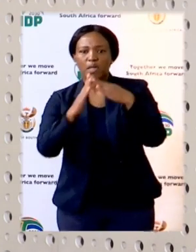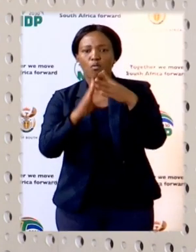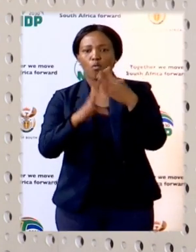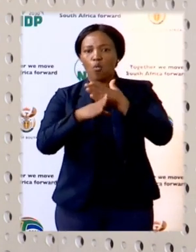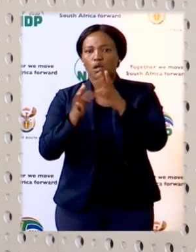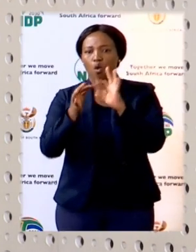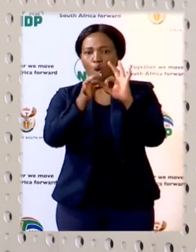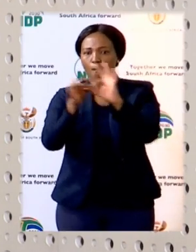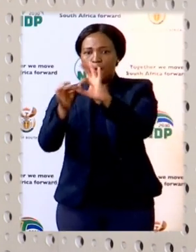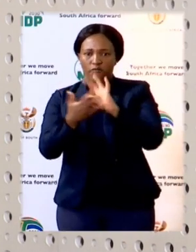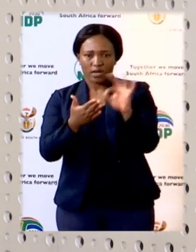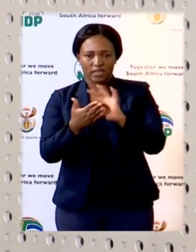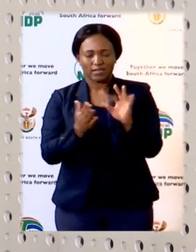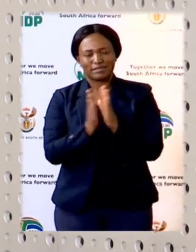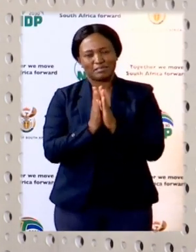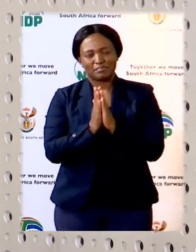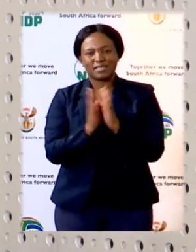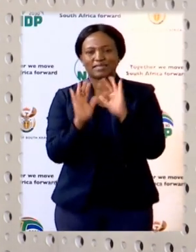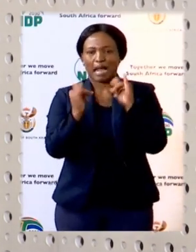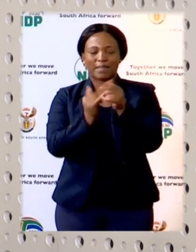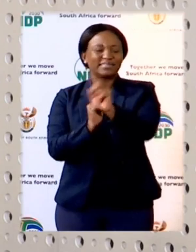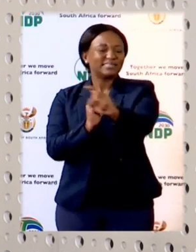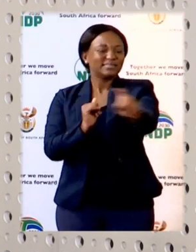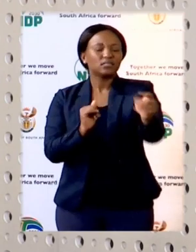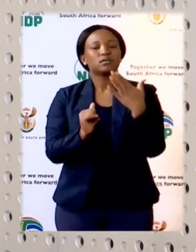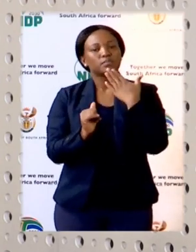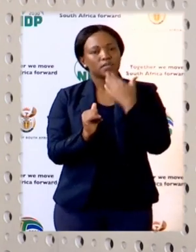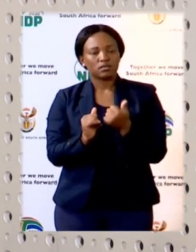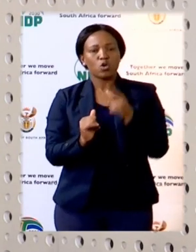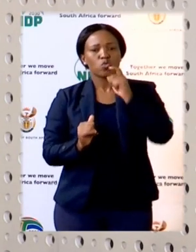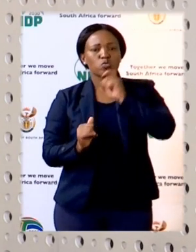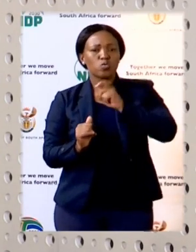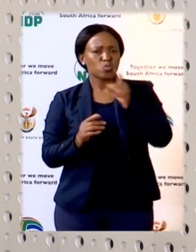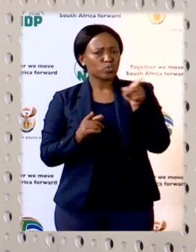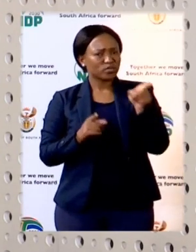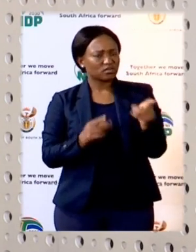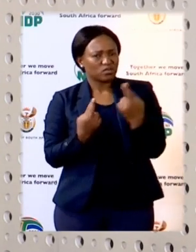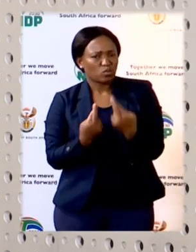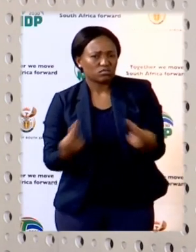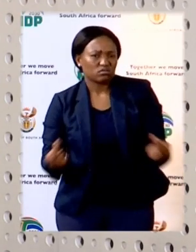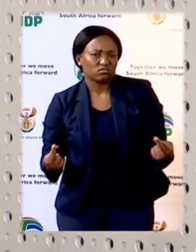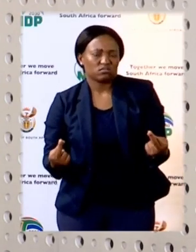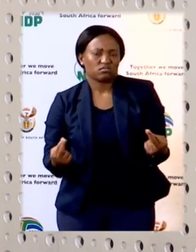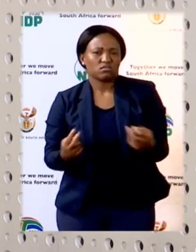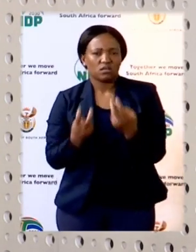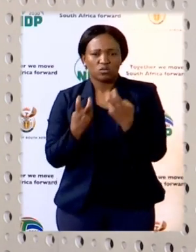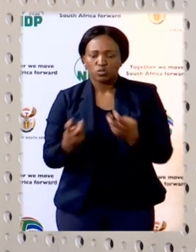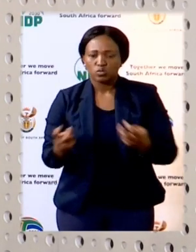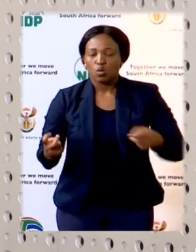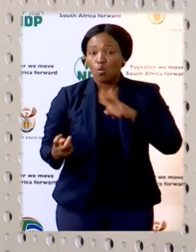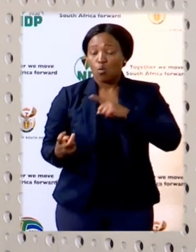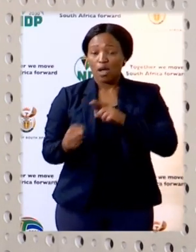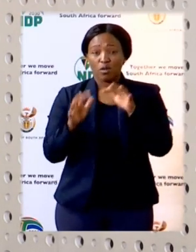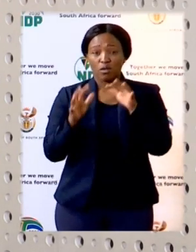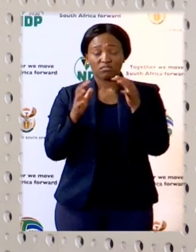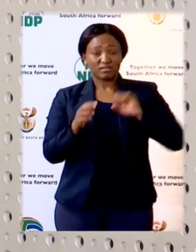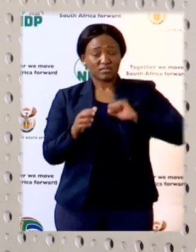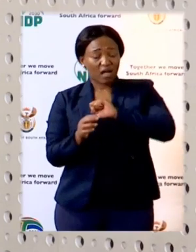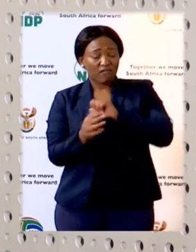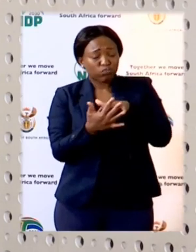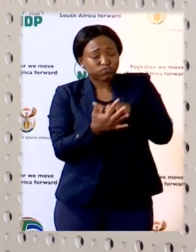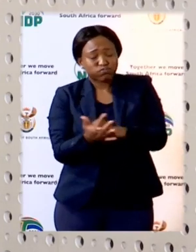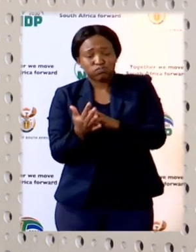We are really appealing to all our employers to use this facility, because there are vulnerable